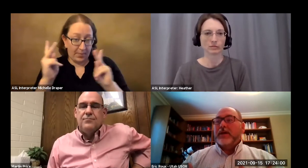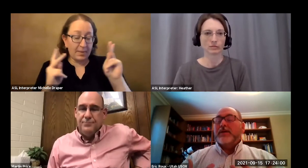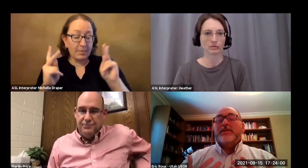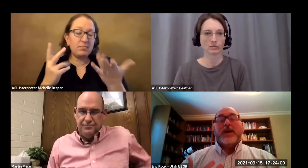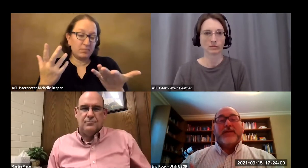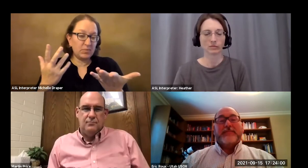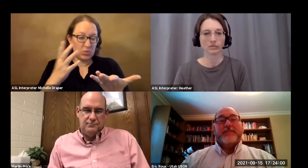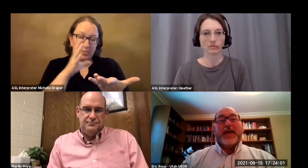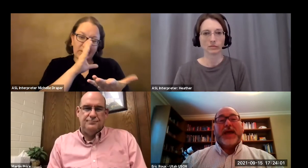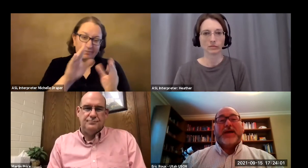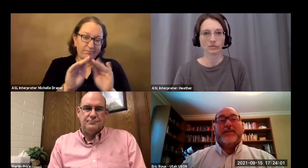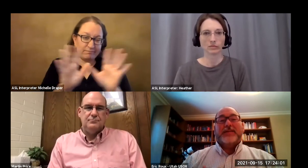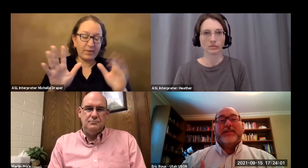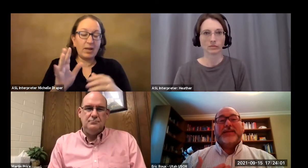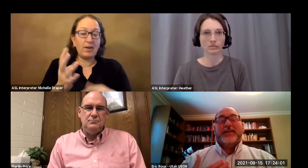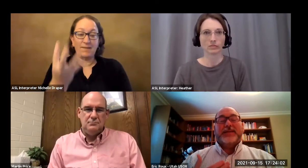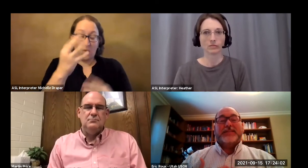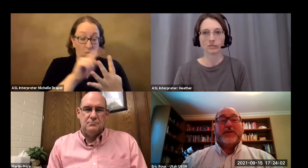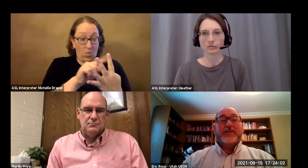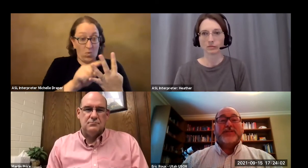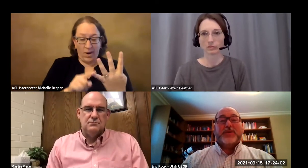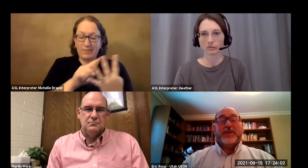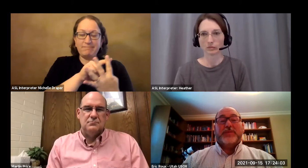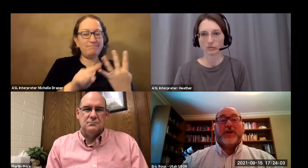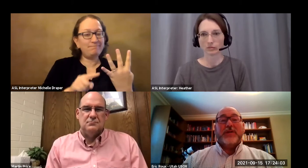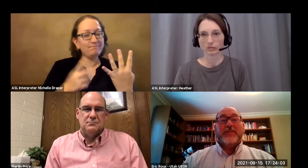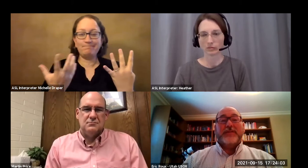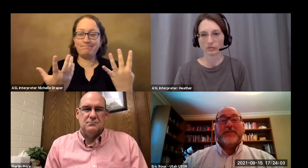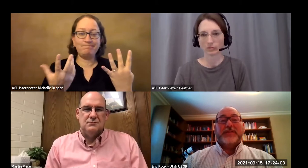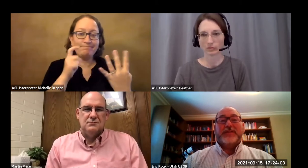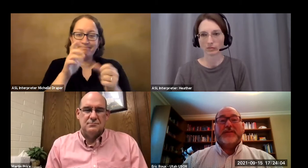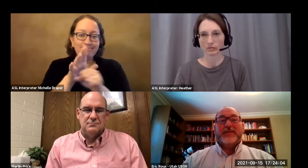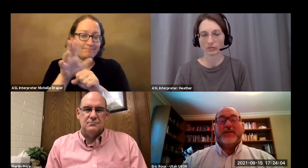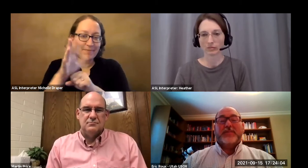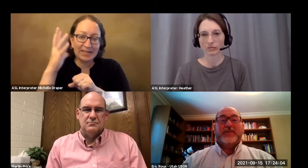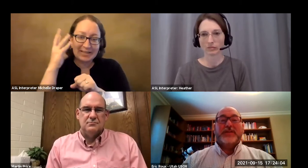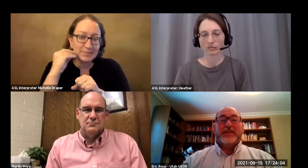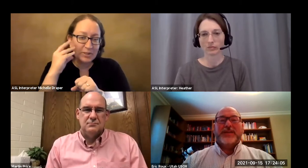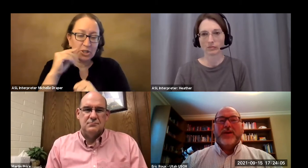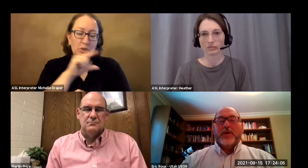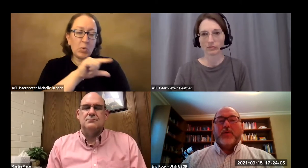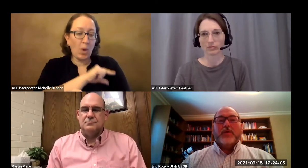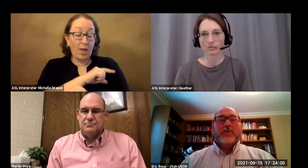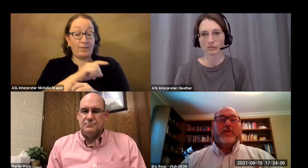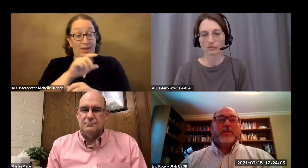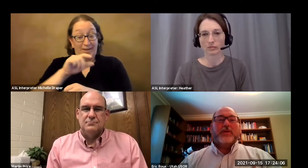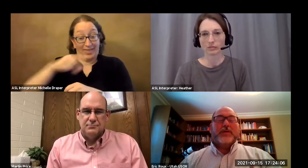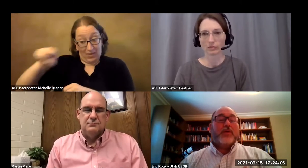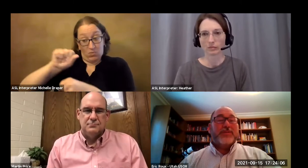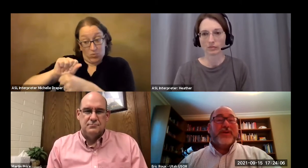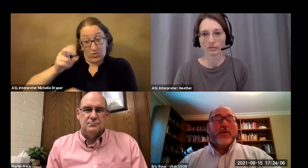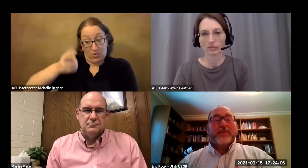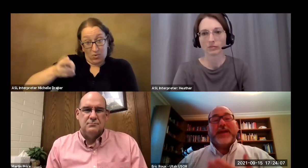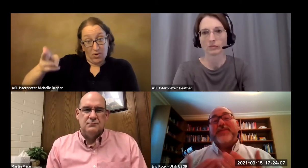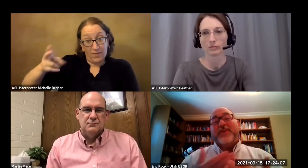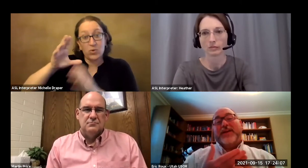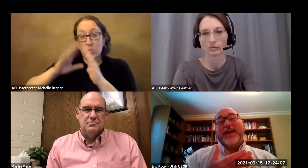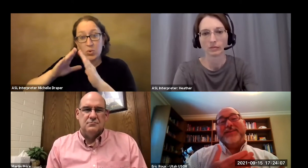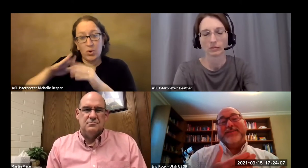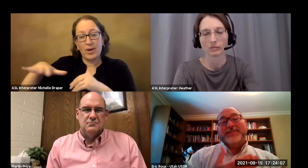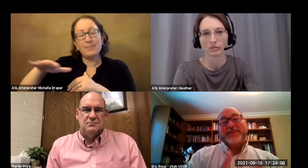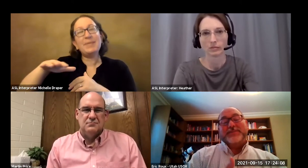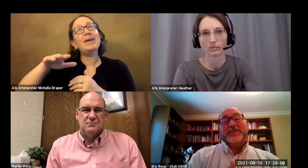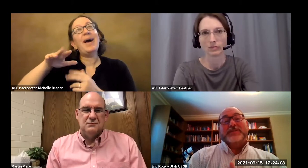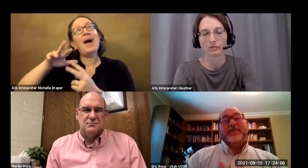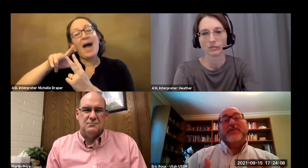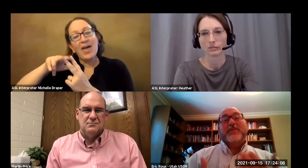candid, none of them had the experience working with the hard of hearing community, or they either